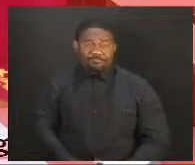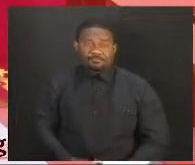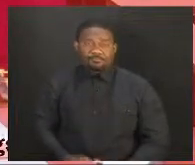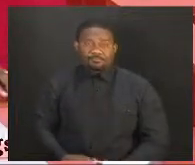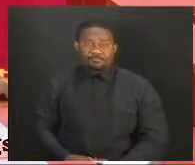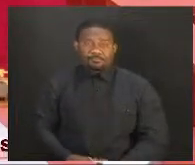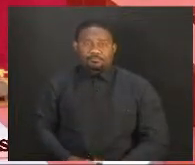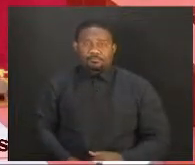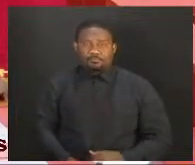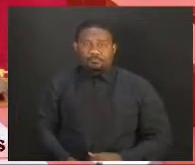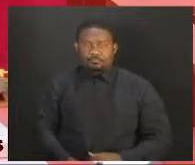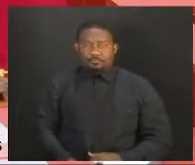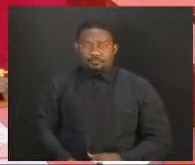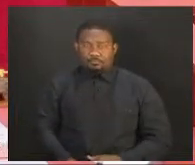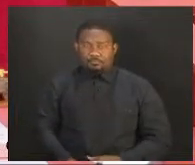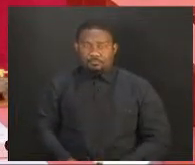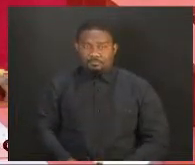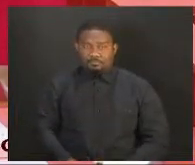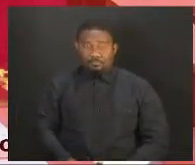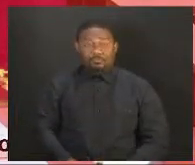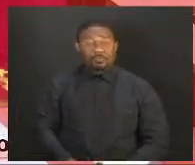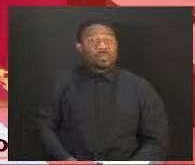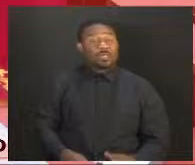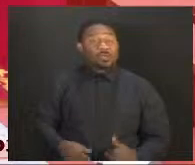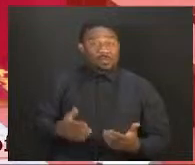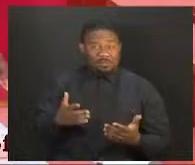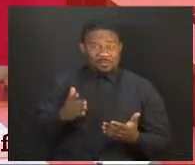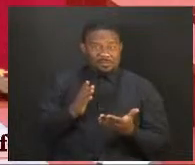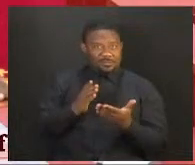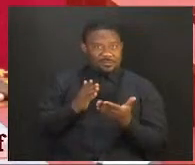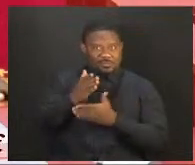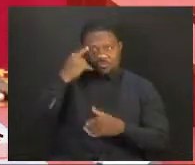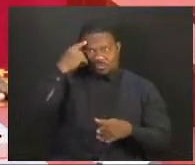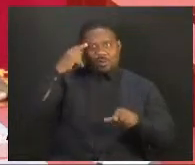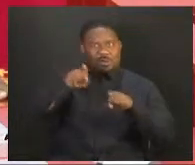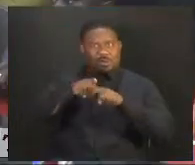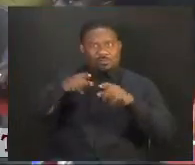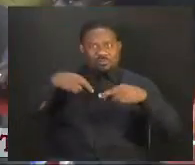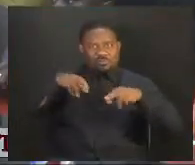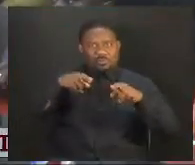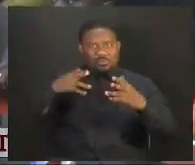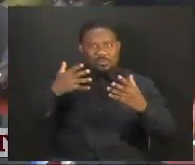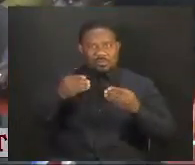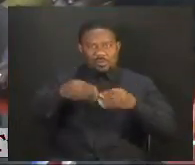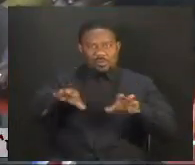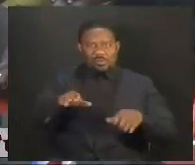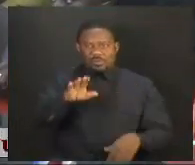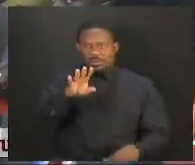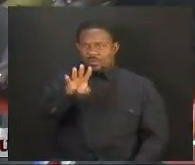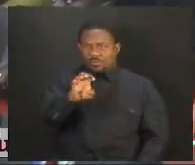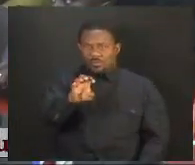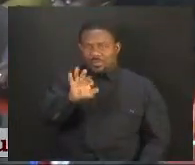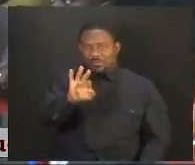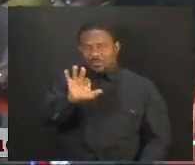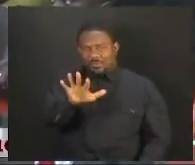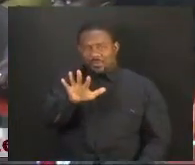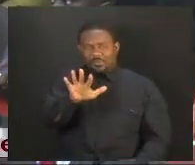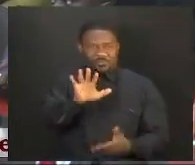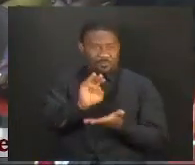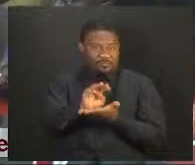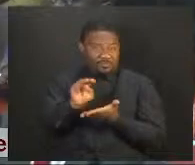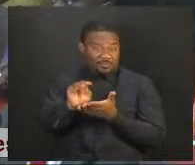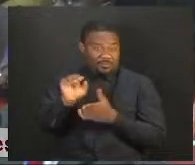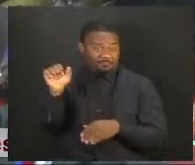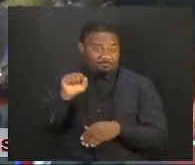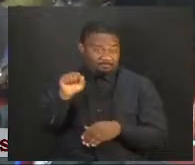Speaker, the rollout cocoa contract has resulted in a loss of $495 million for the